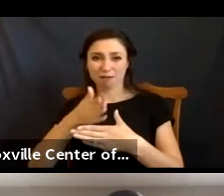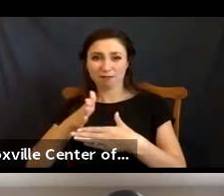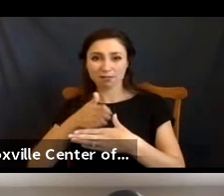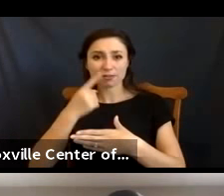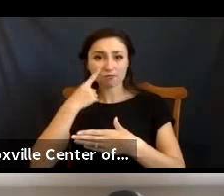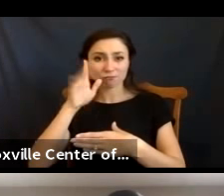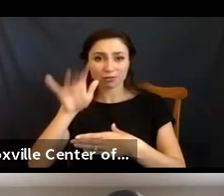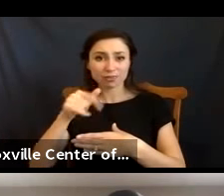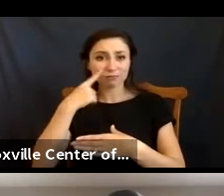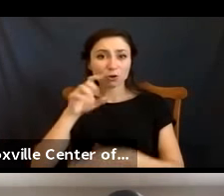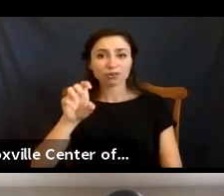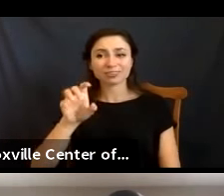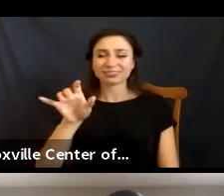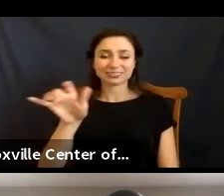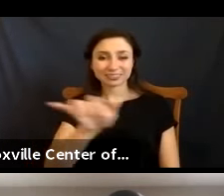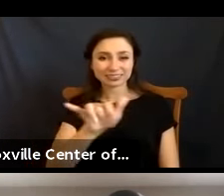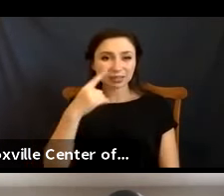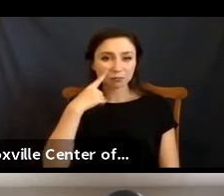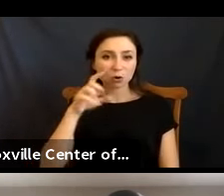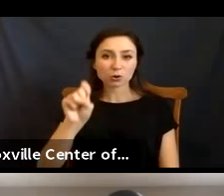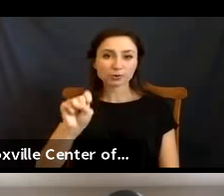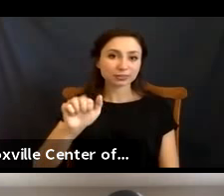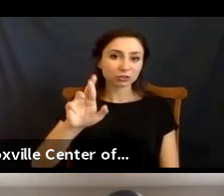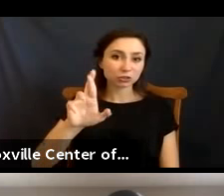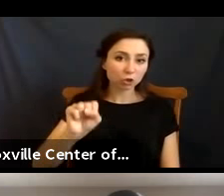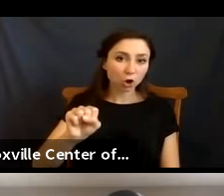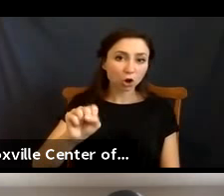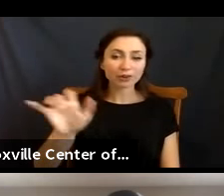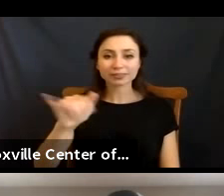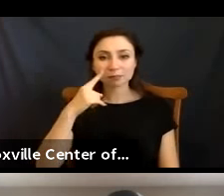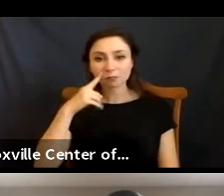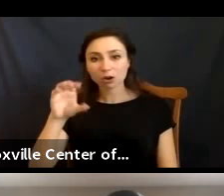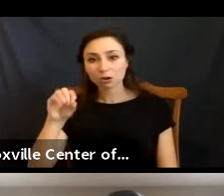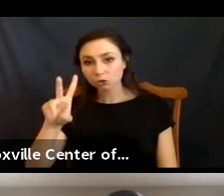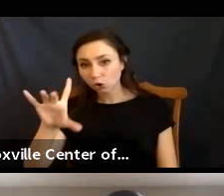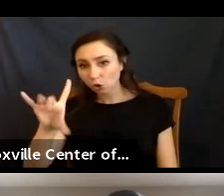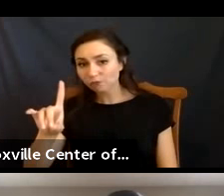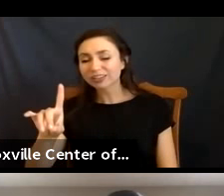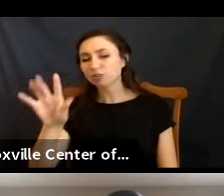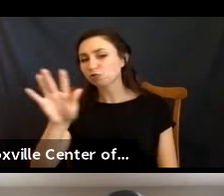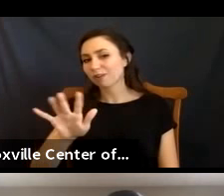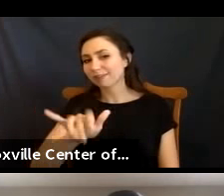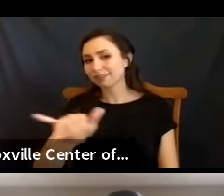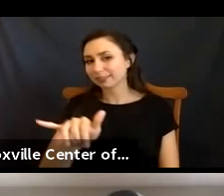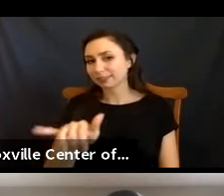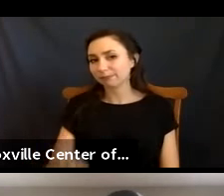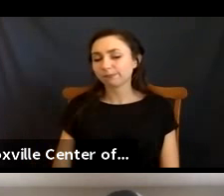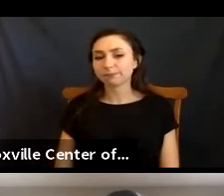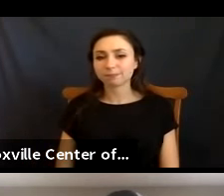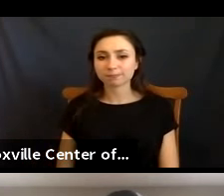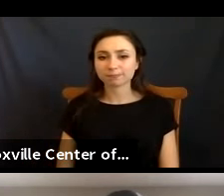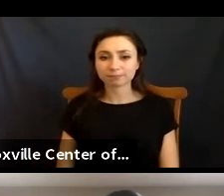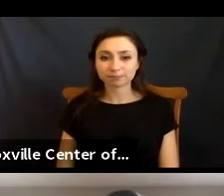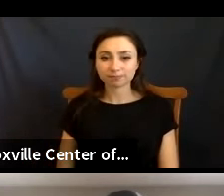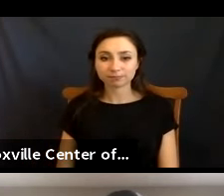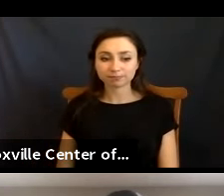for SARS-CoV. So for COVID, in that range as well.